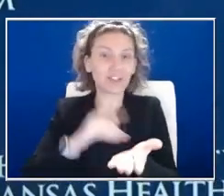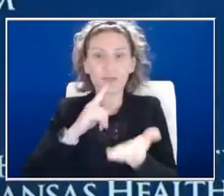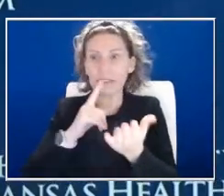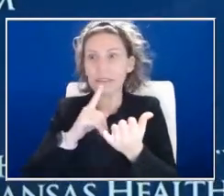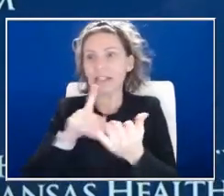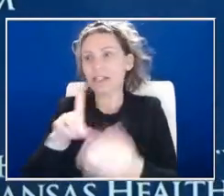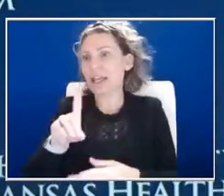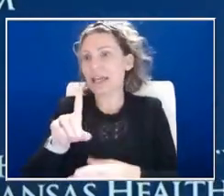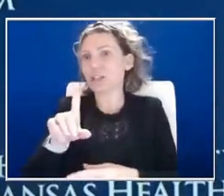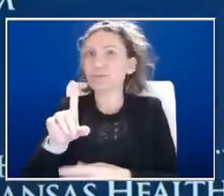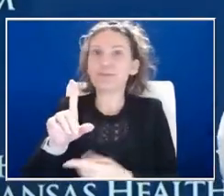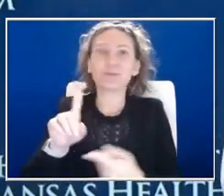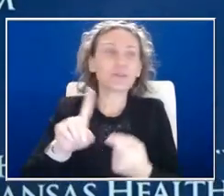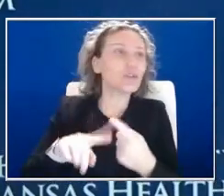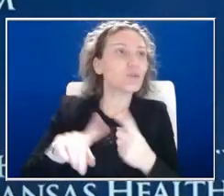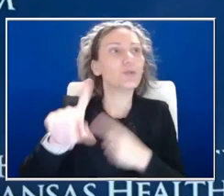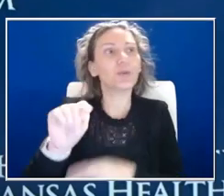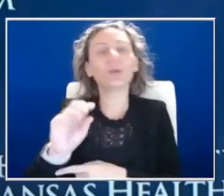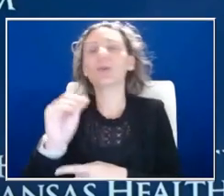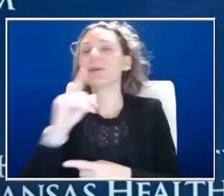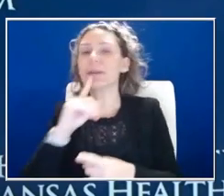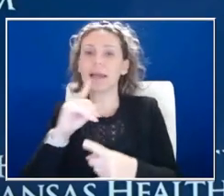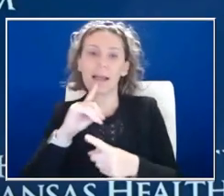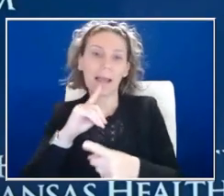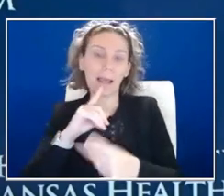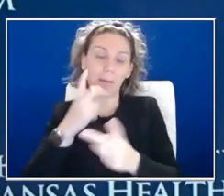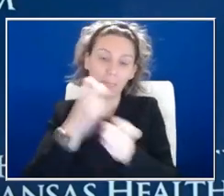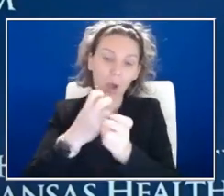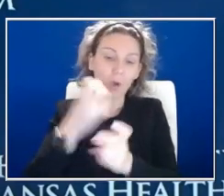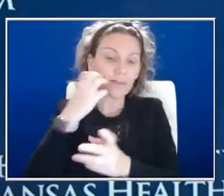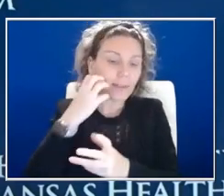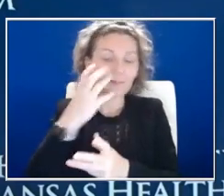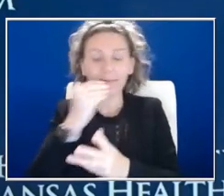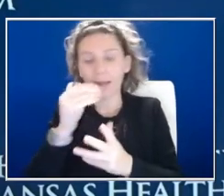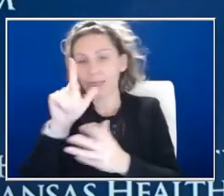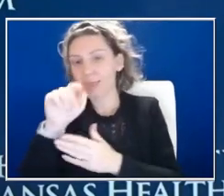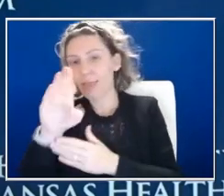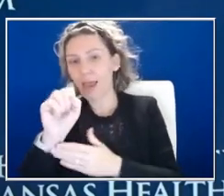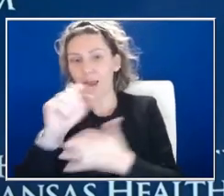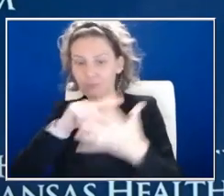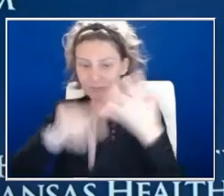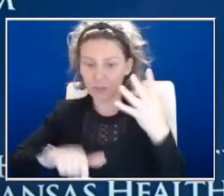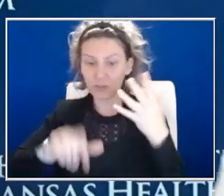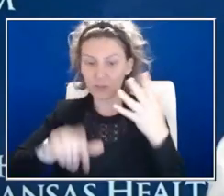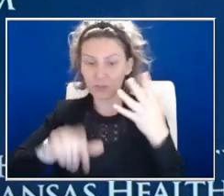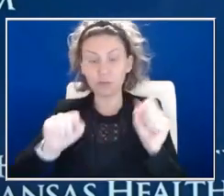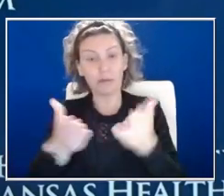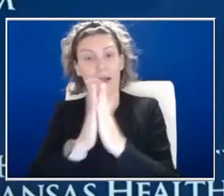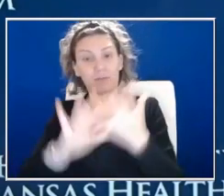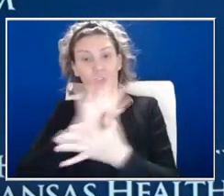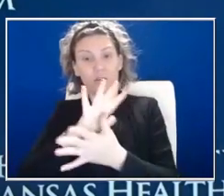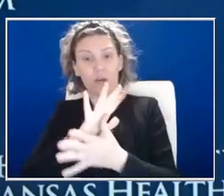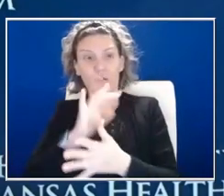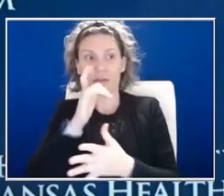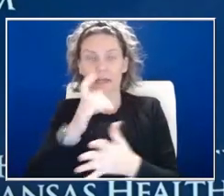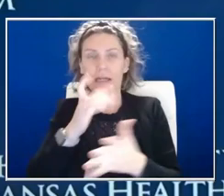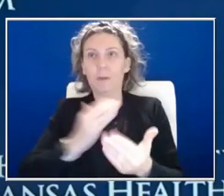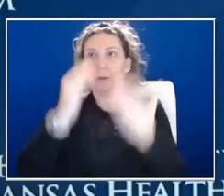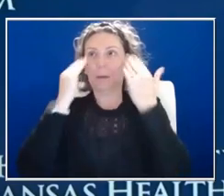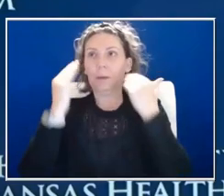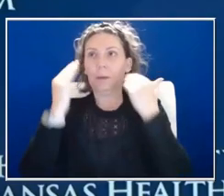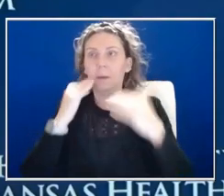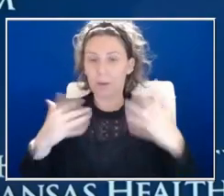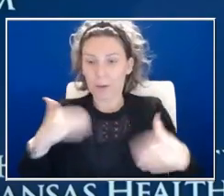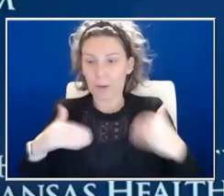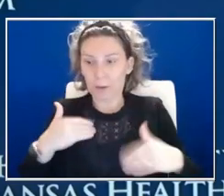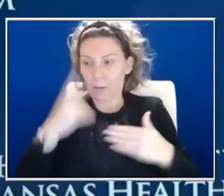colonoscopy and bone density scan and all these labs and things like that. You can ask us to prioritize that for you so you don't feel like you have to do 27 things in a week. And we'll,